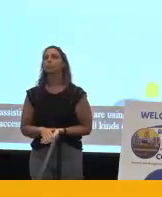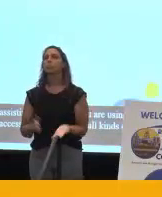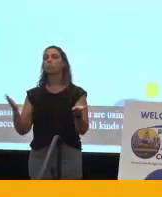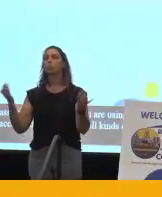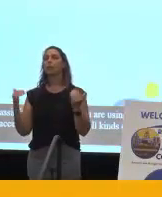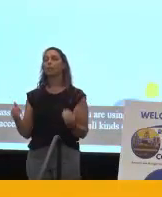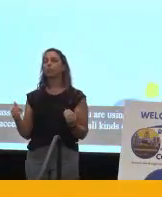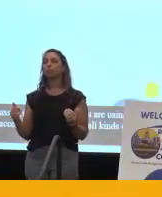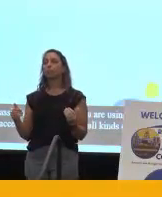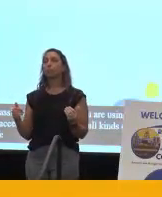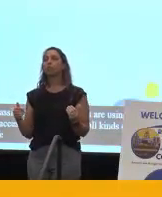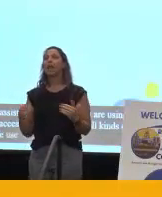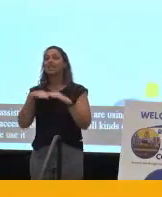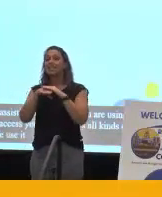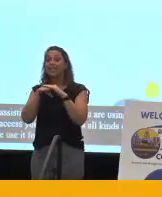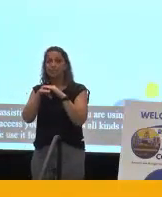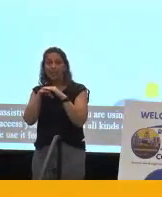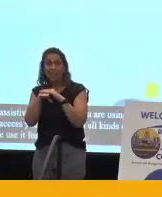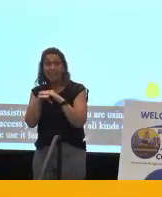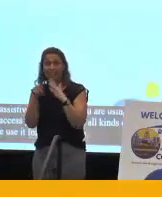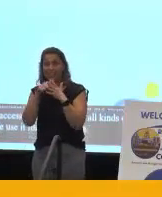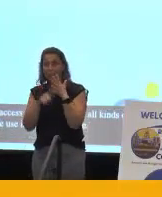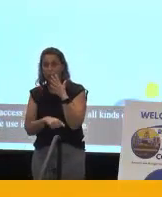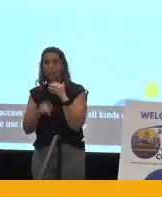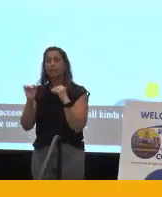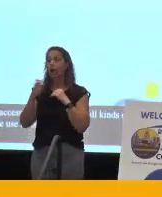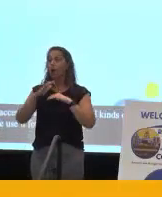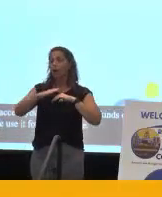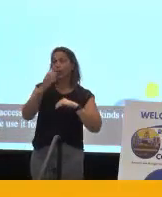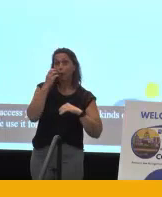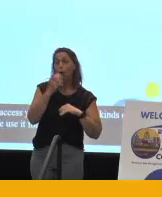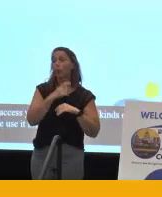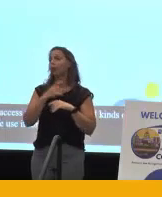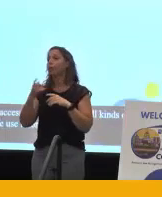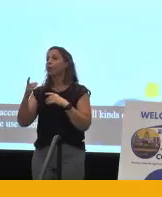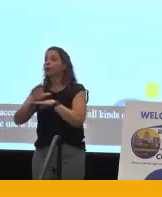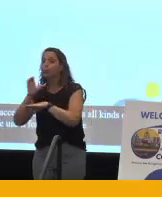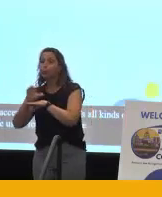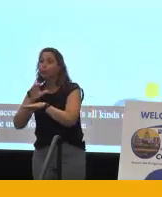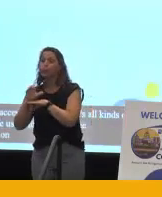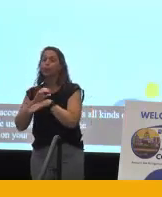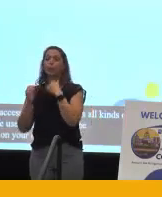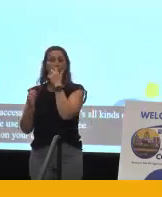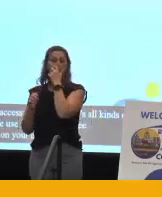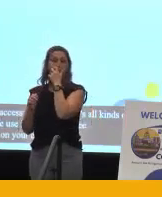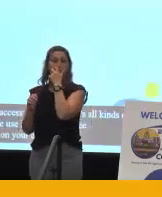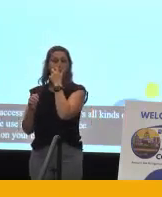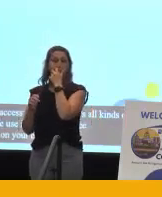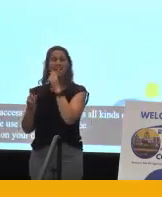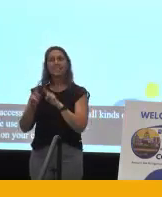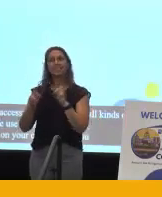features. They're available on your phone. They're available on your computer if you use Microsoft. Alternate